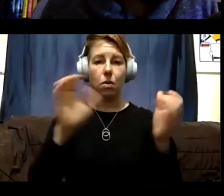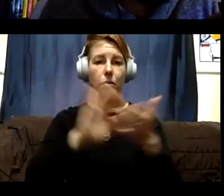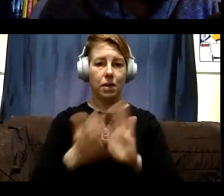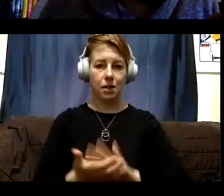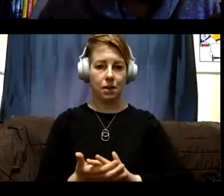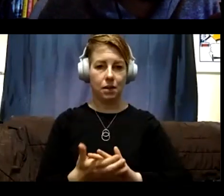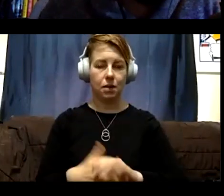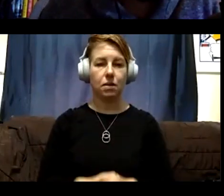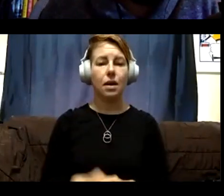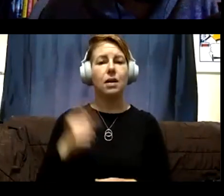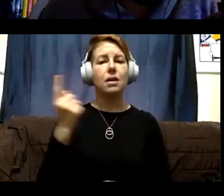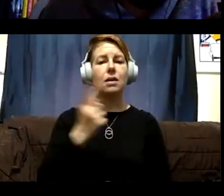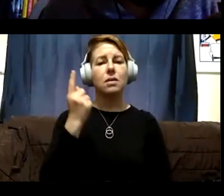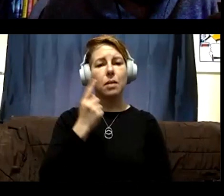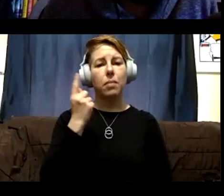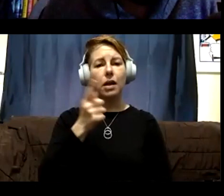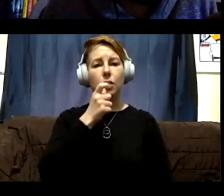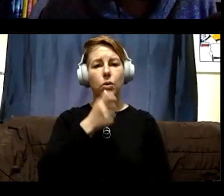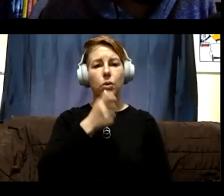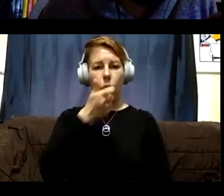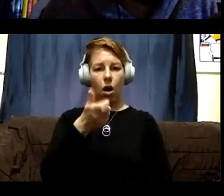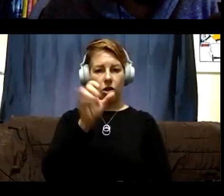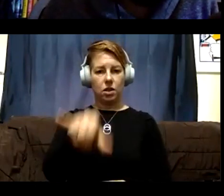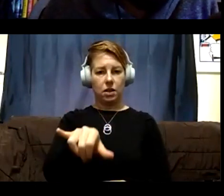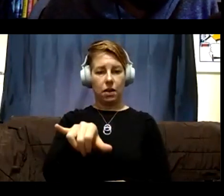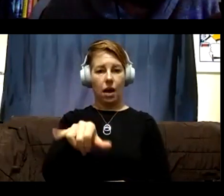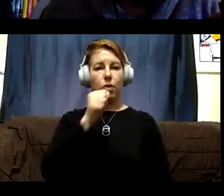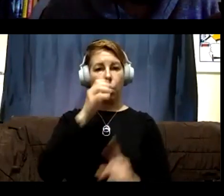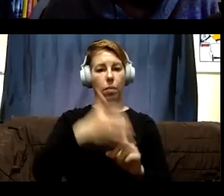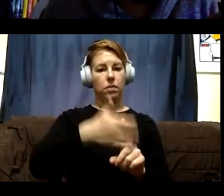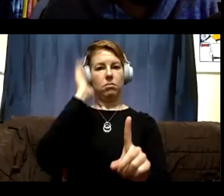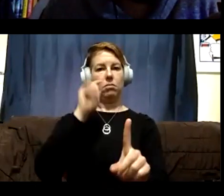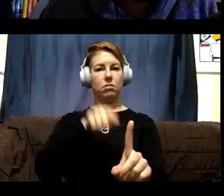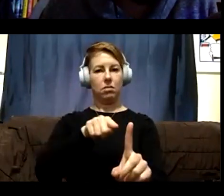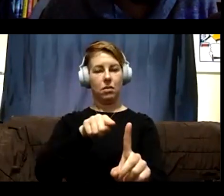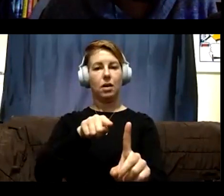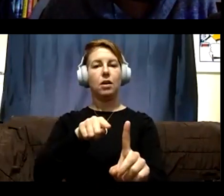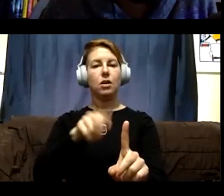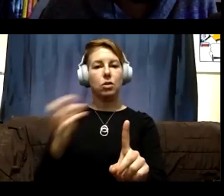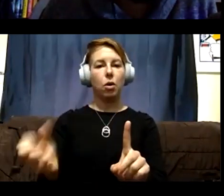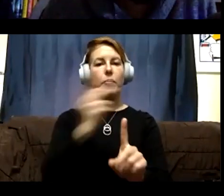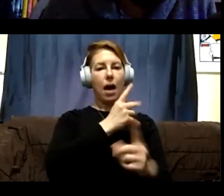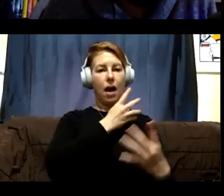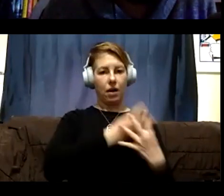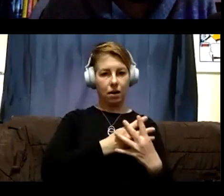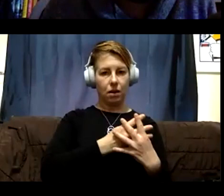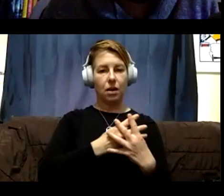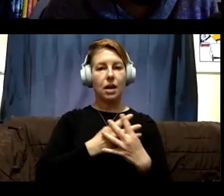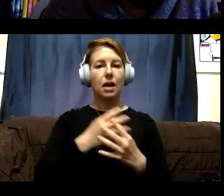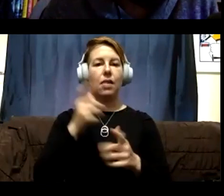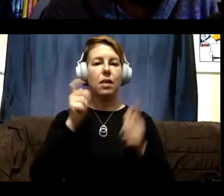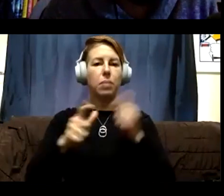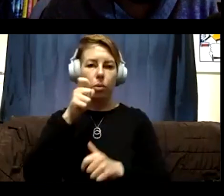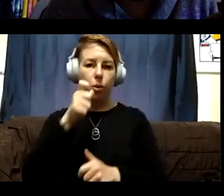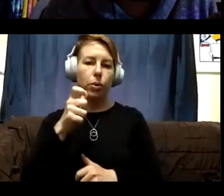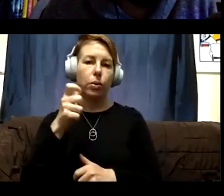Some would watch the aftermath of that reveal, the woman being driven back to her compound while those spectators from earlier curse her and